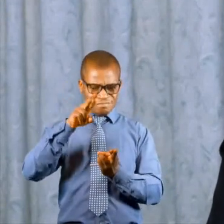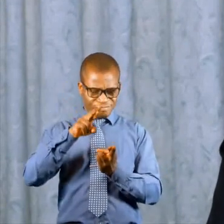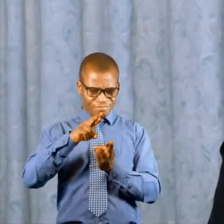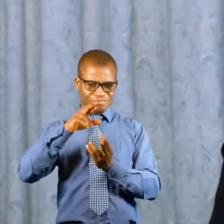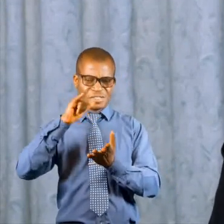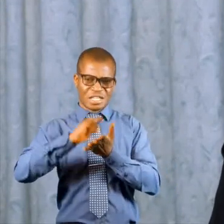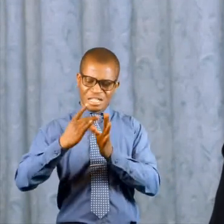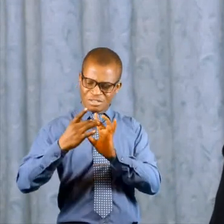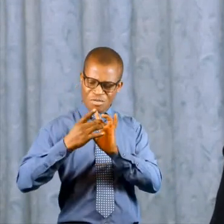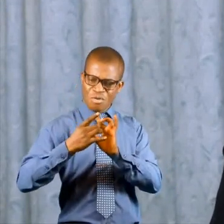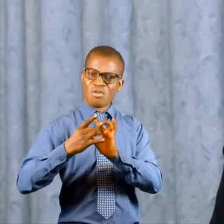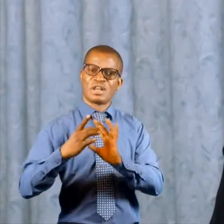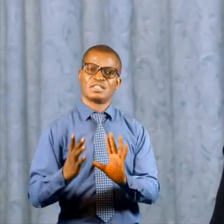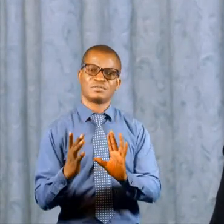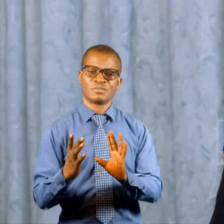that link,